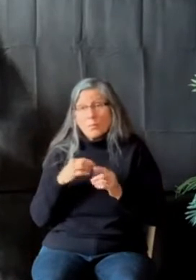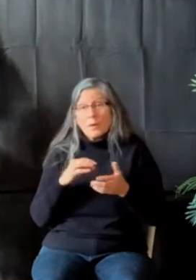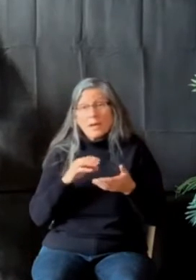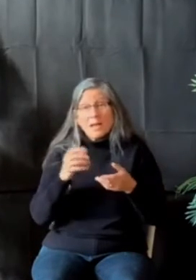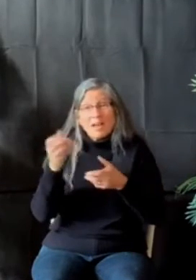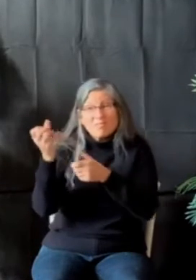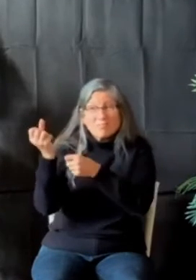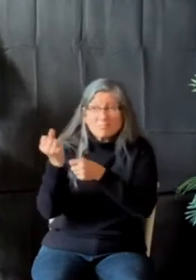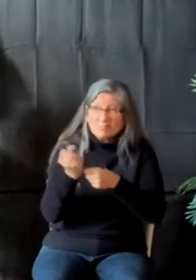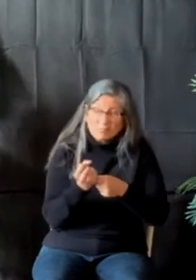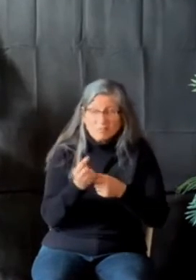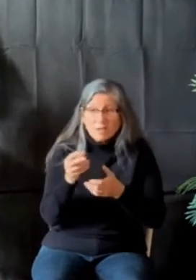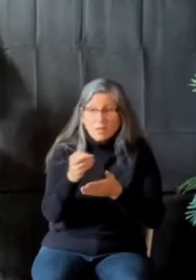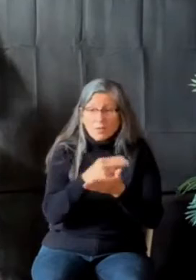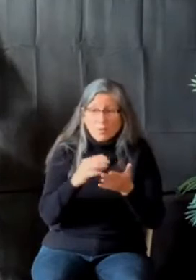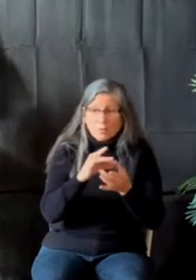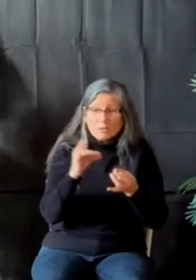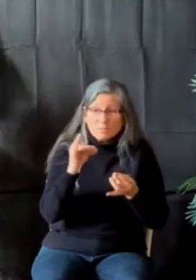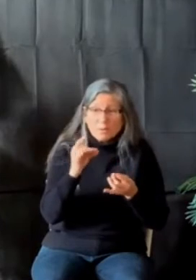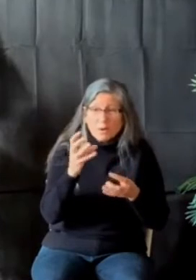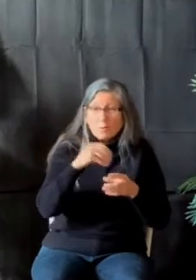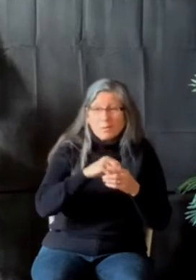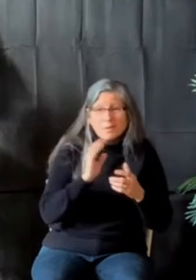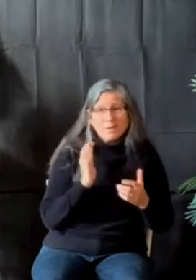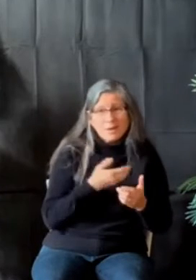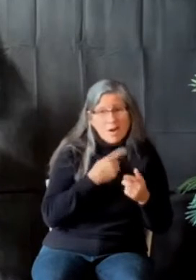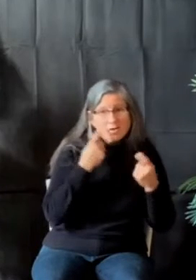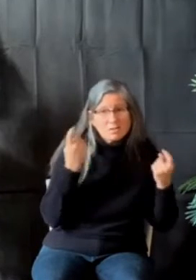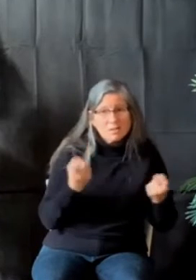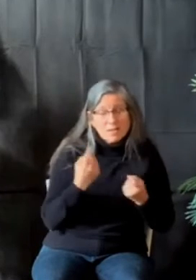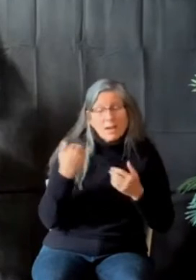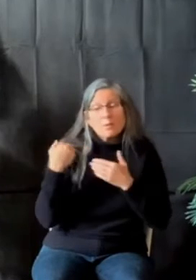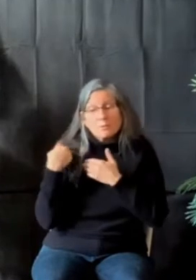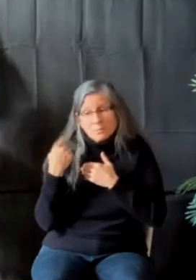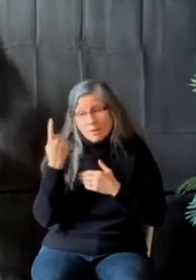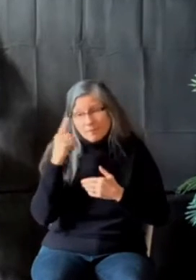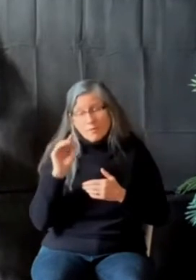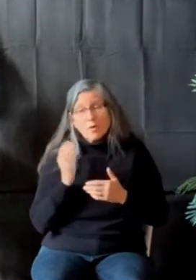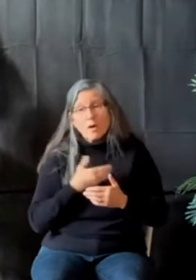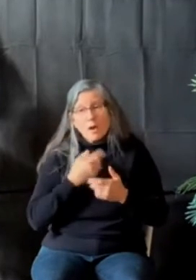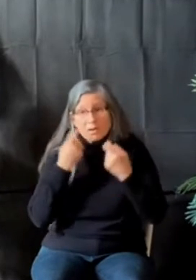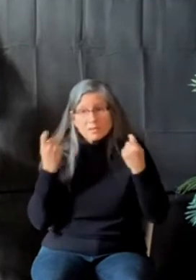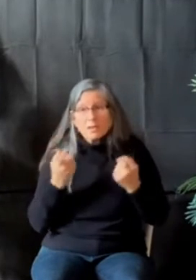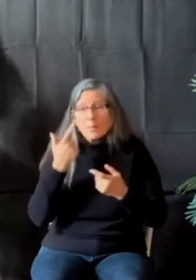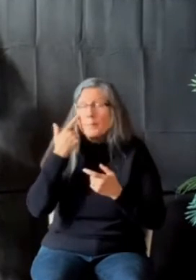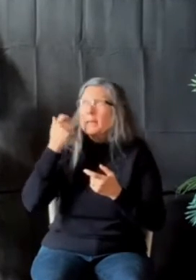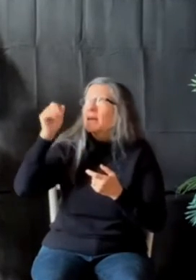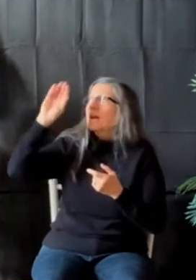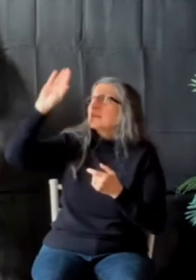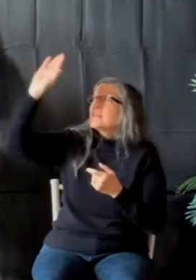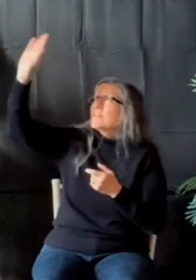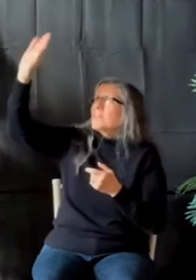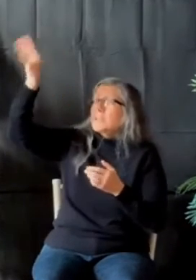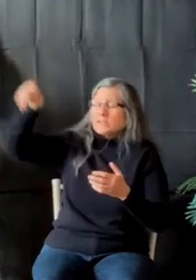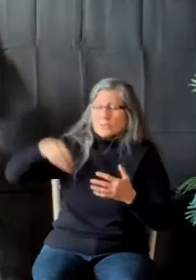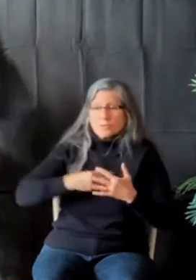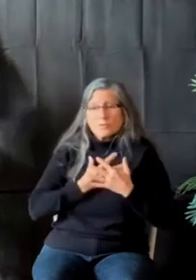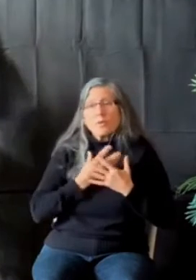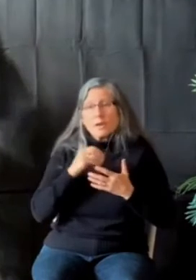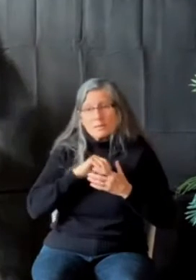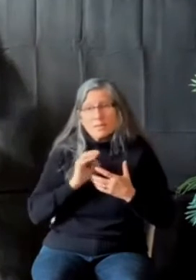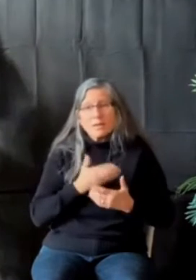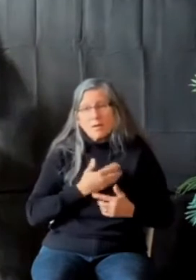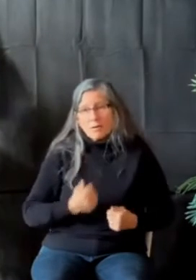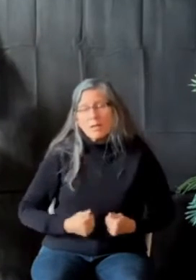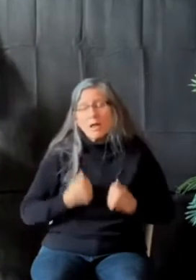Holy Spirit into that sin with us. And we're responsible for our sin because of the grace of God that is in our life.